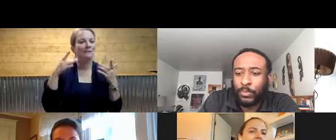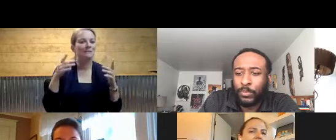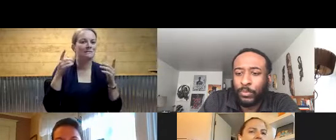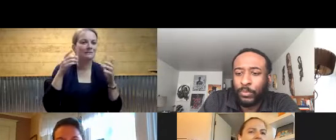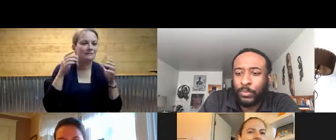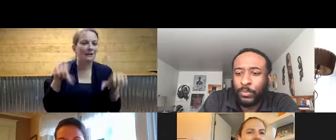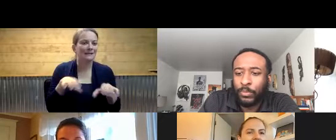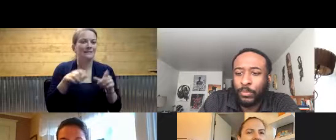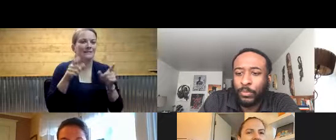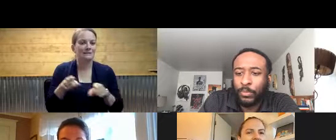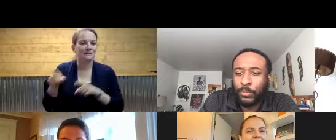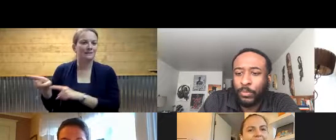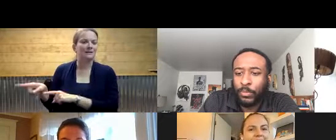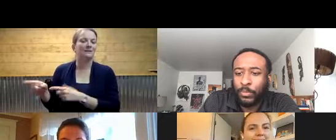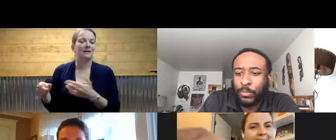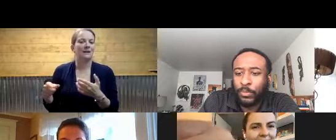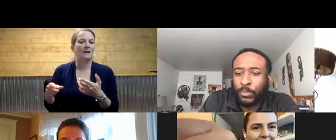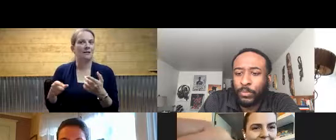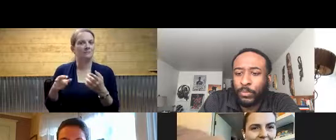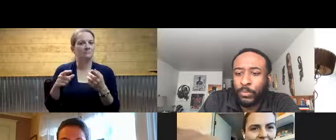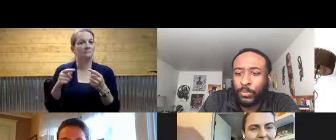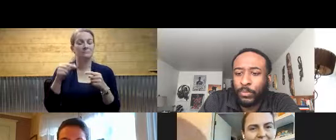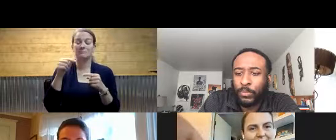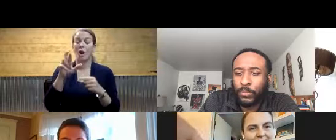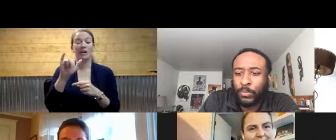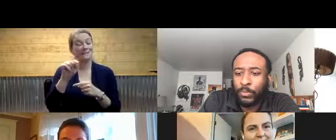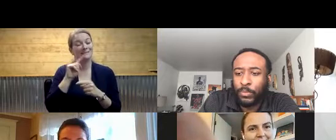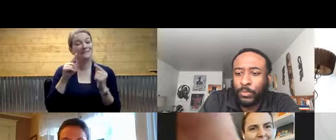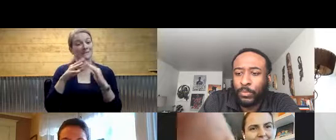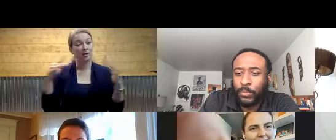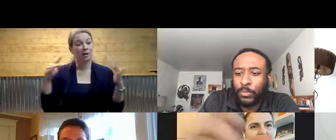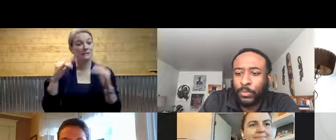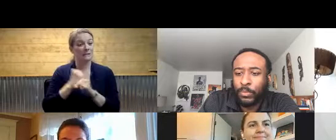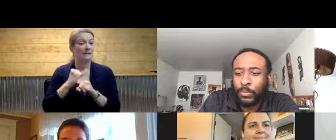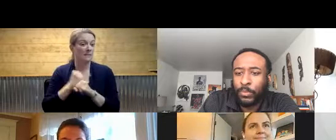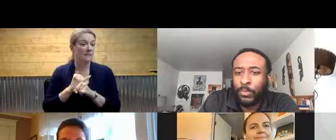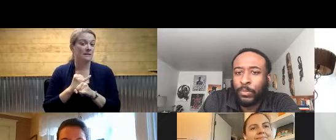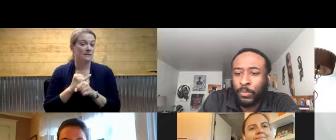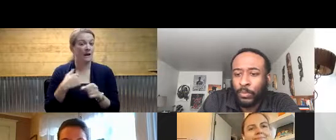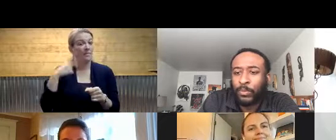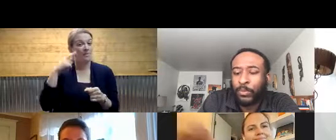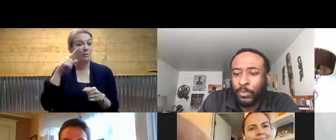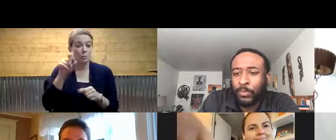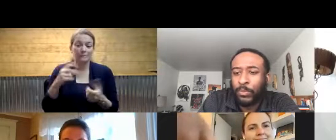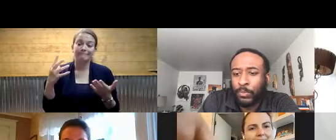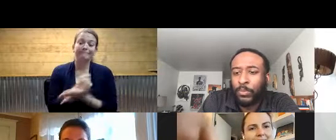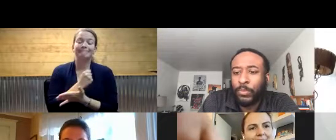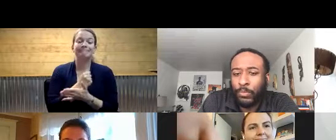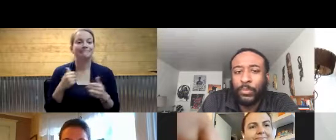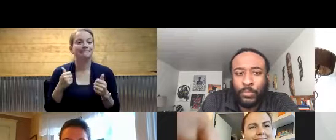that it's it's a diverse campus, and I think you can make the most out of it if you really